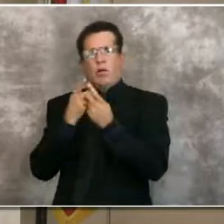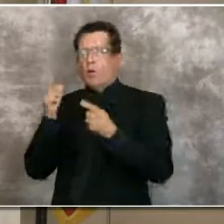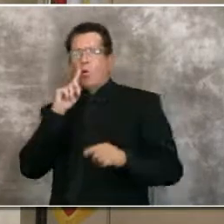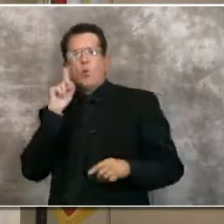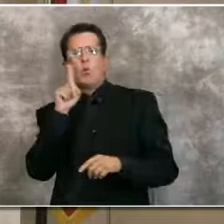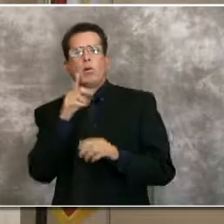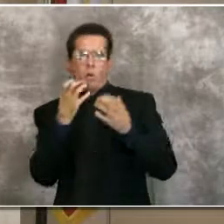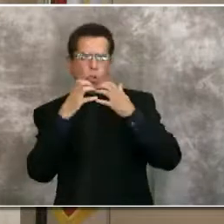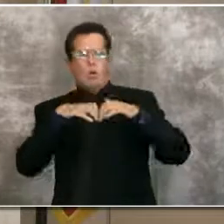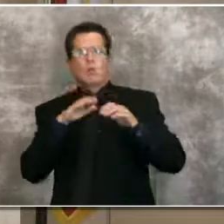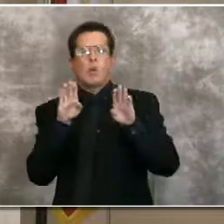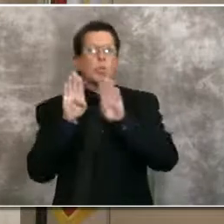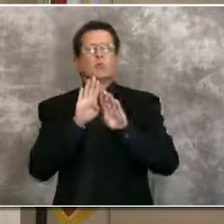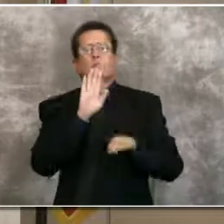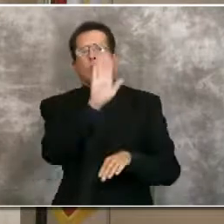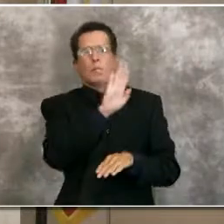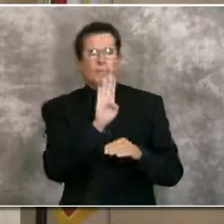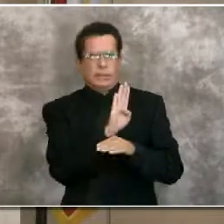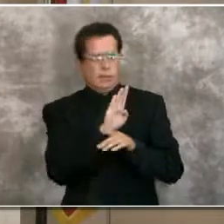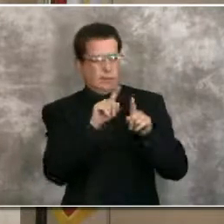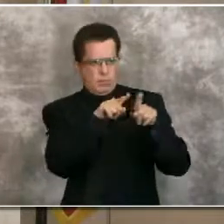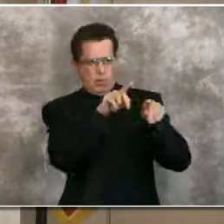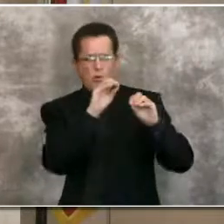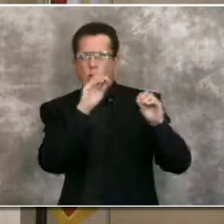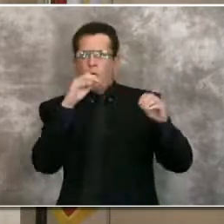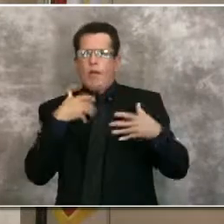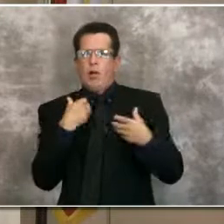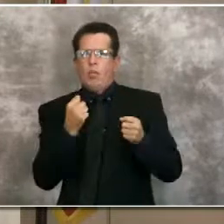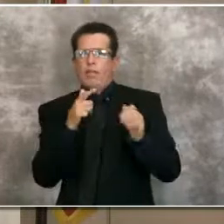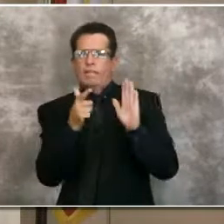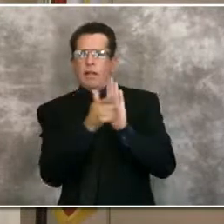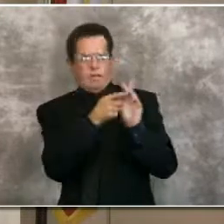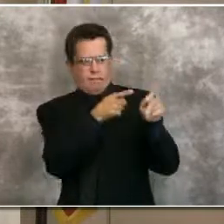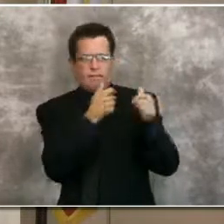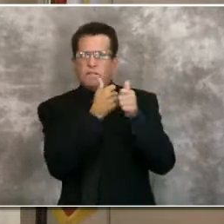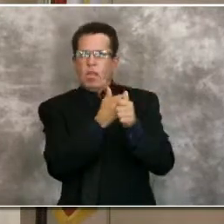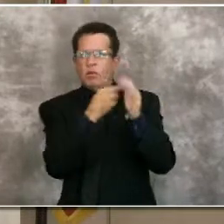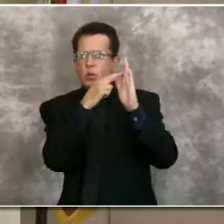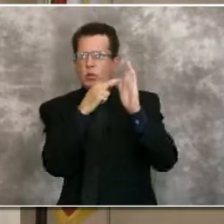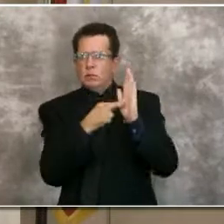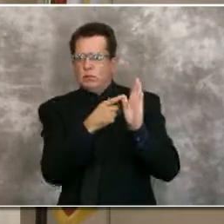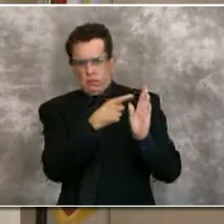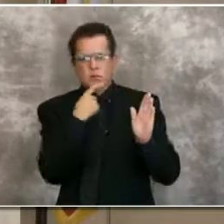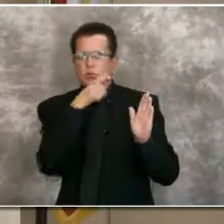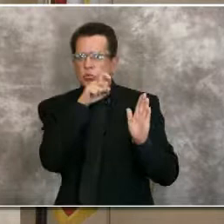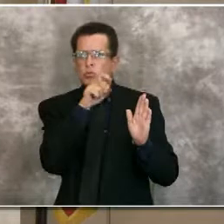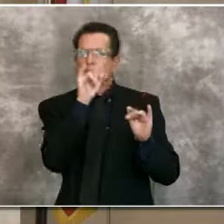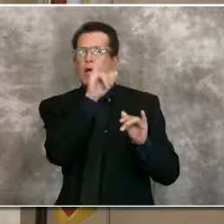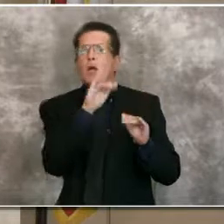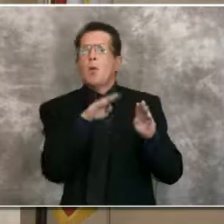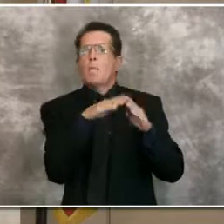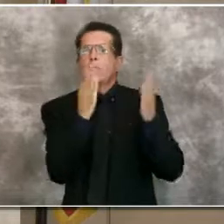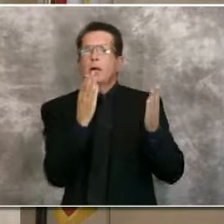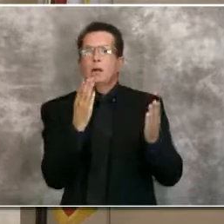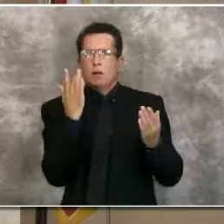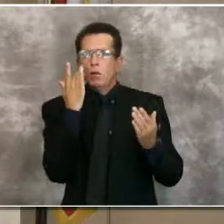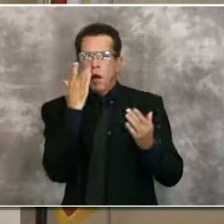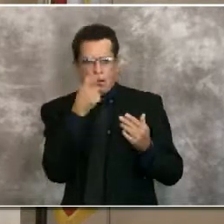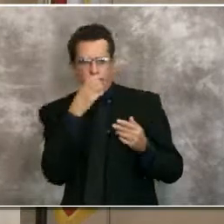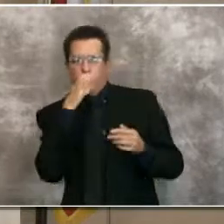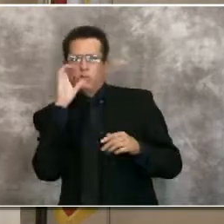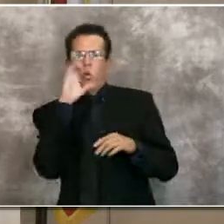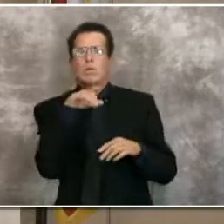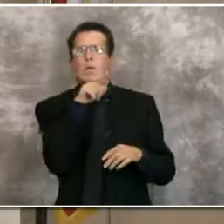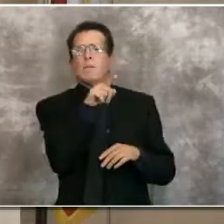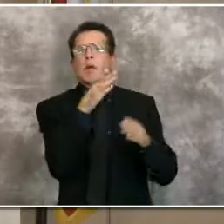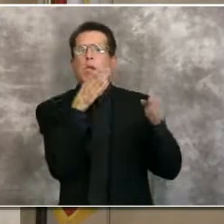businesses. If they have no health violations and are following the current guidelines, they say they should be able to remain open. How can they be asked to close